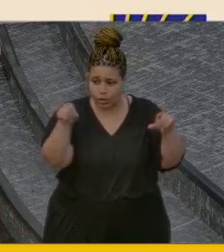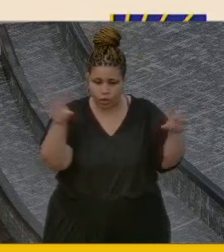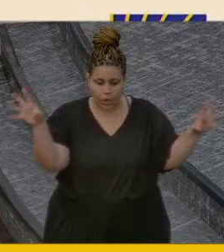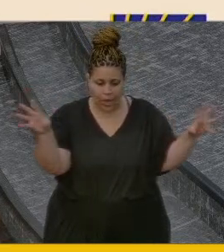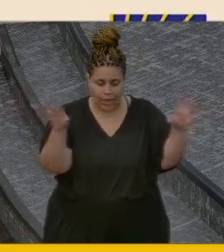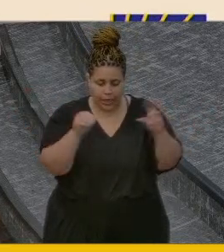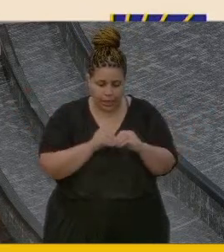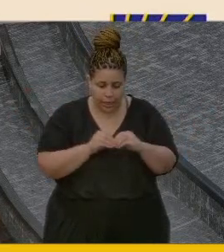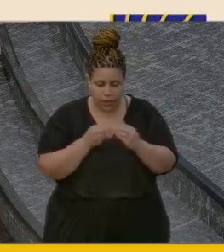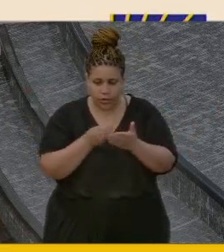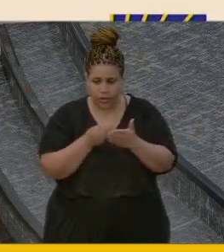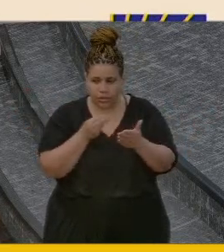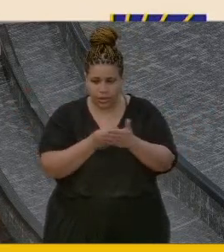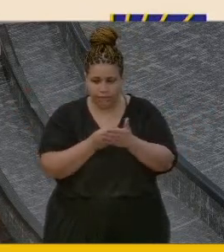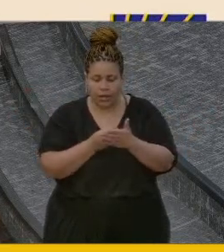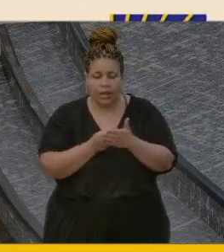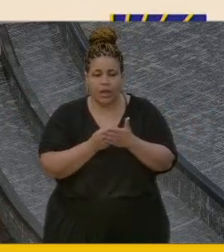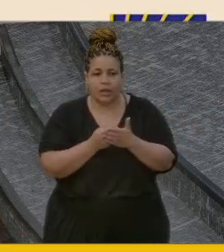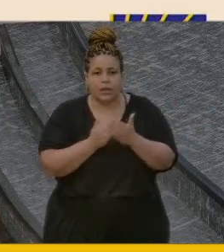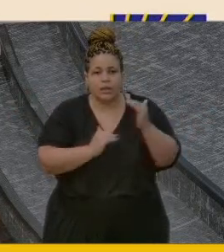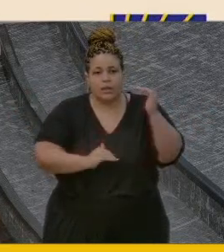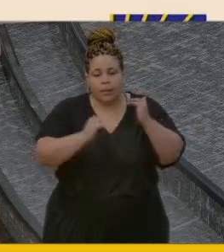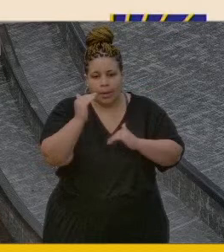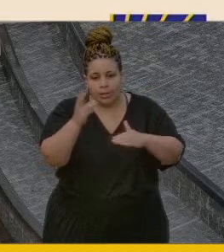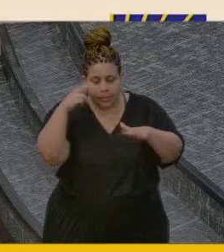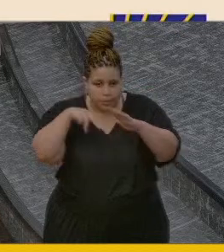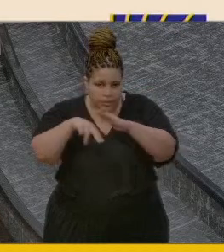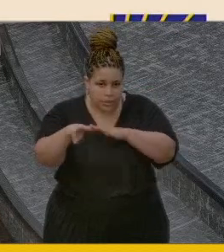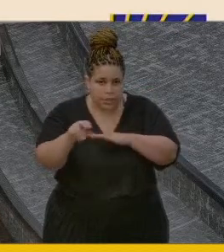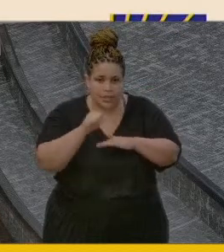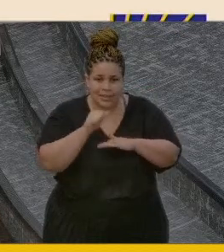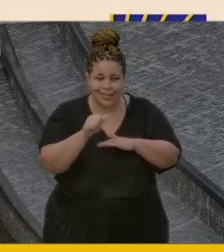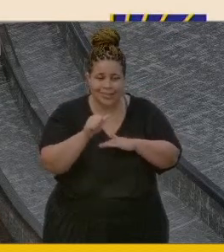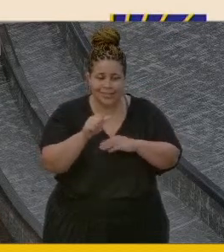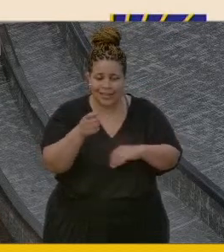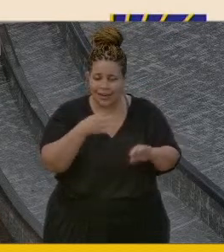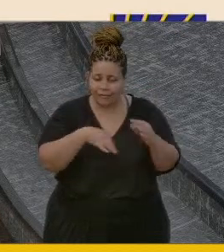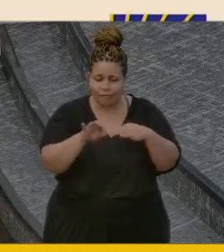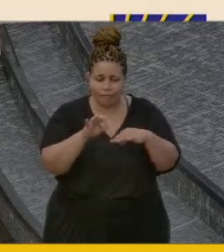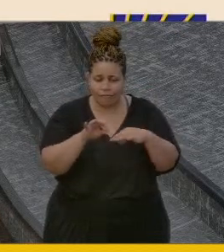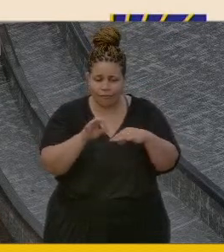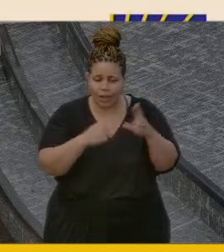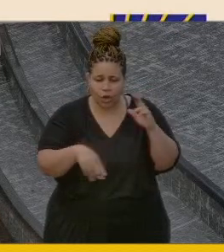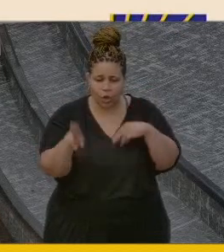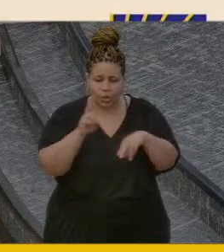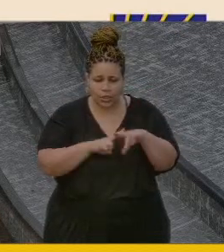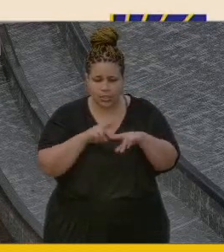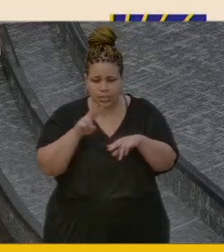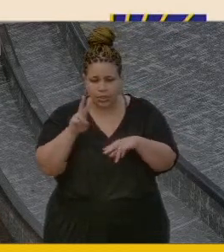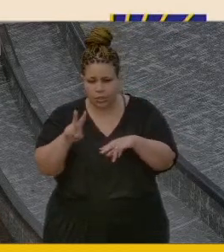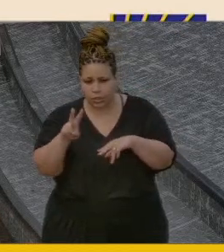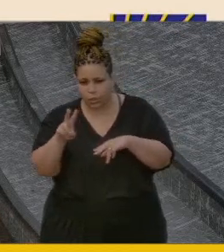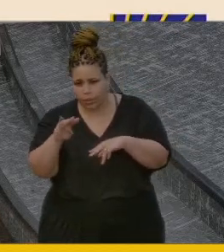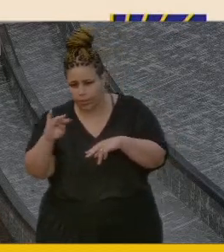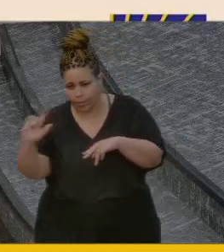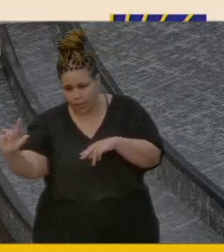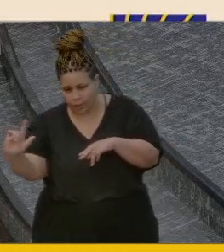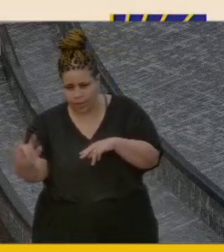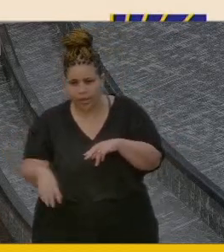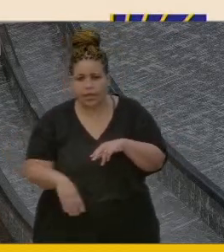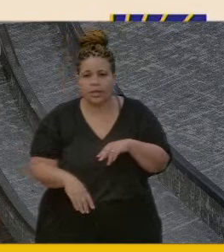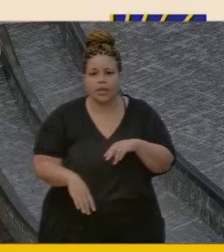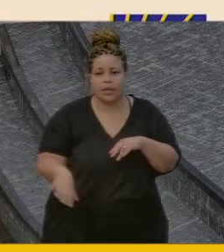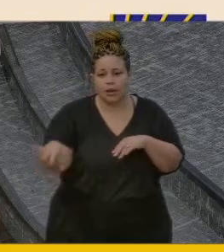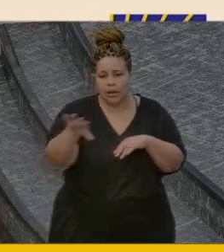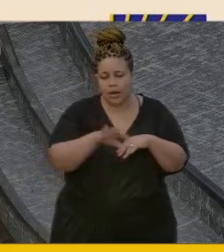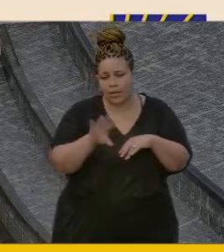balance projection, instead of increasing $2 million, we're looking at it increasing probably between $6.5 to $7 million.